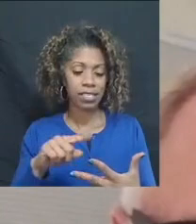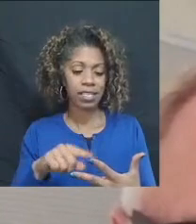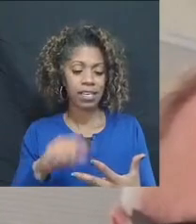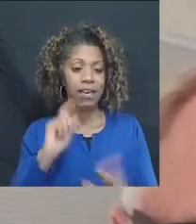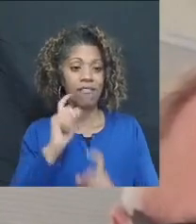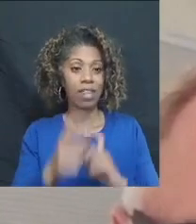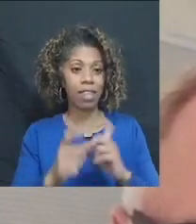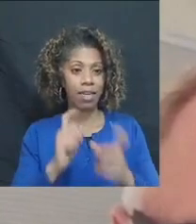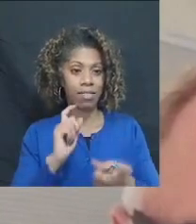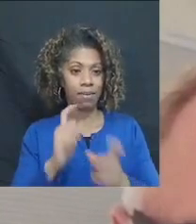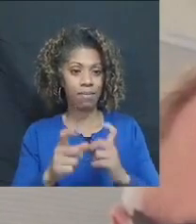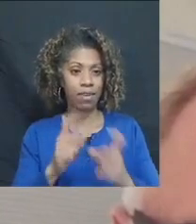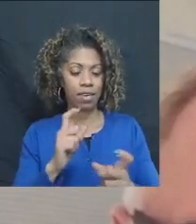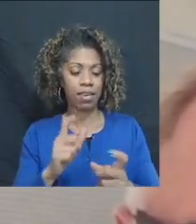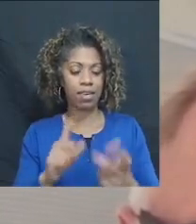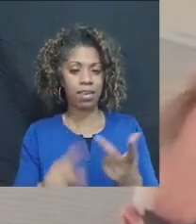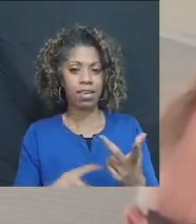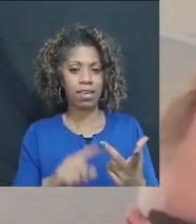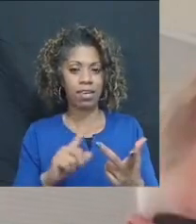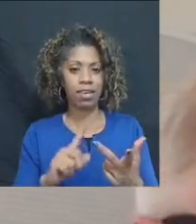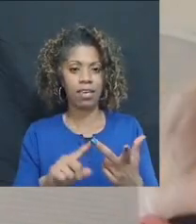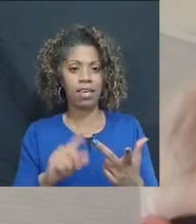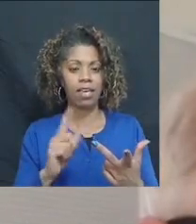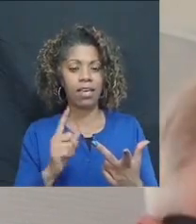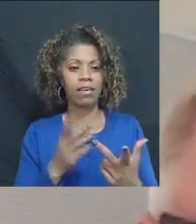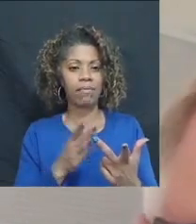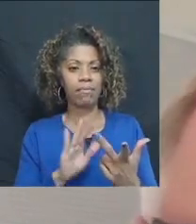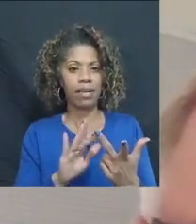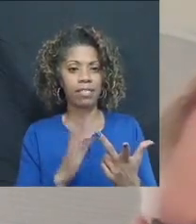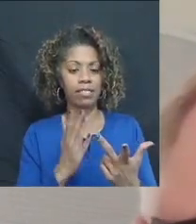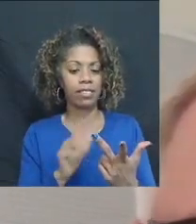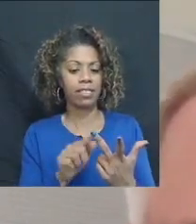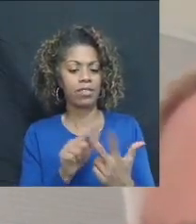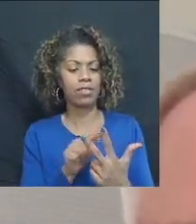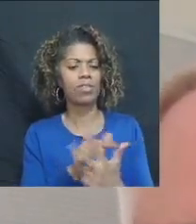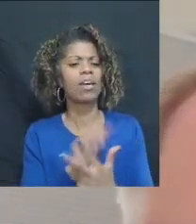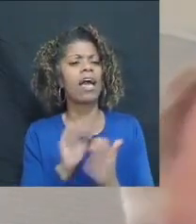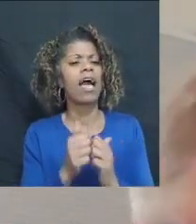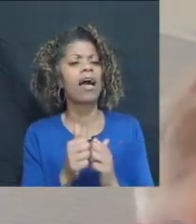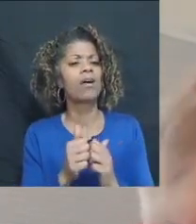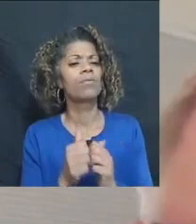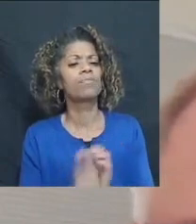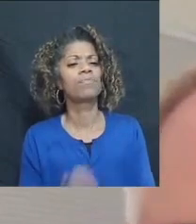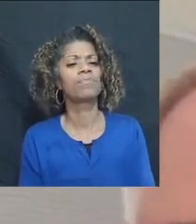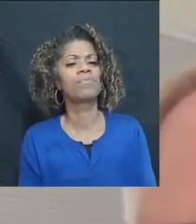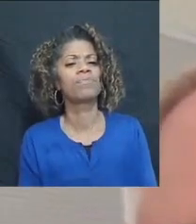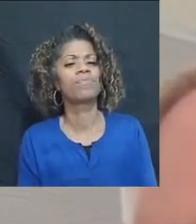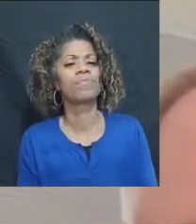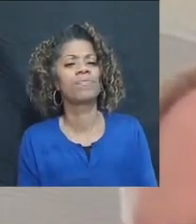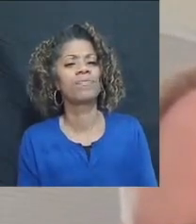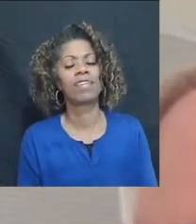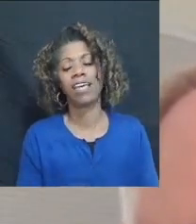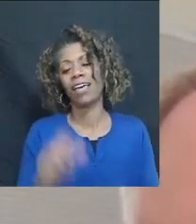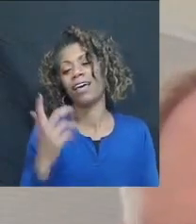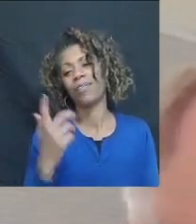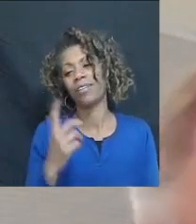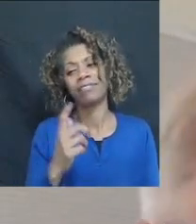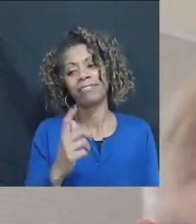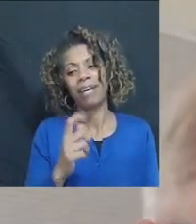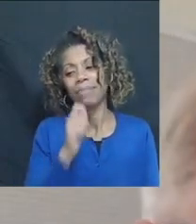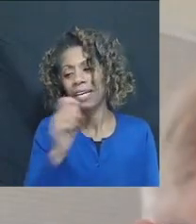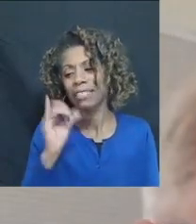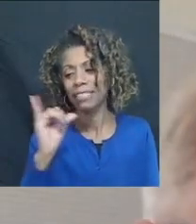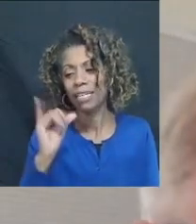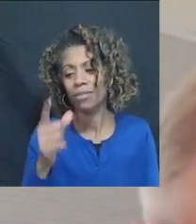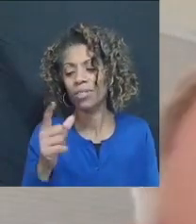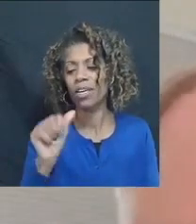advocacy. How'd that come about for you? How'd you end up doing all three? Unlike you, Albert Schweitzer was not the person who led me into where I thought I was